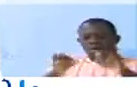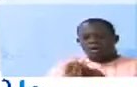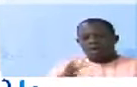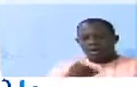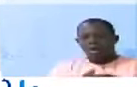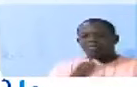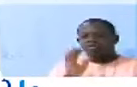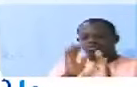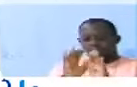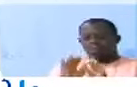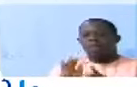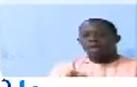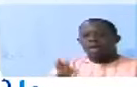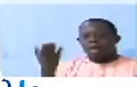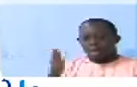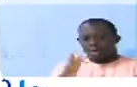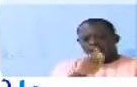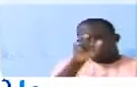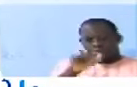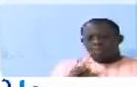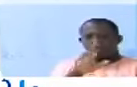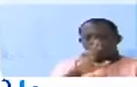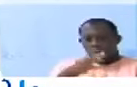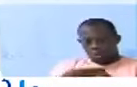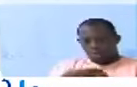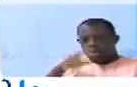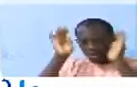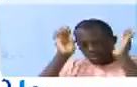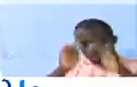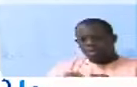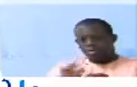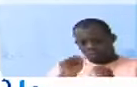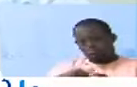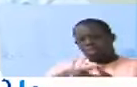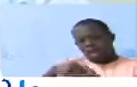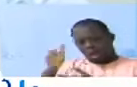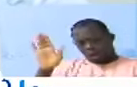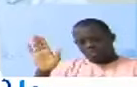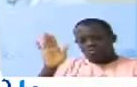said, anybody who wants to pray, you can go out and pray.